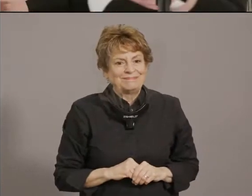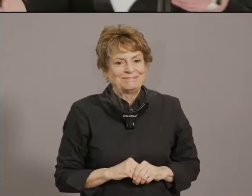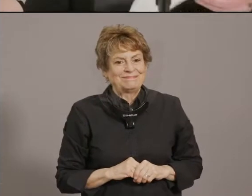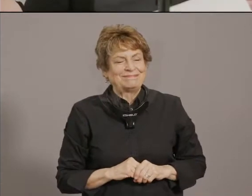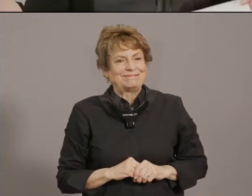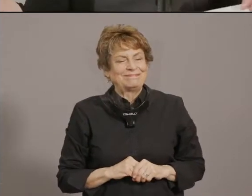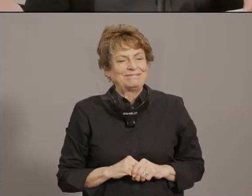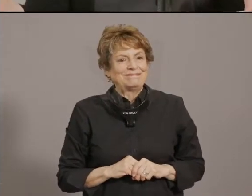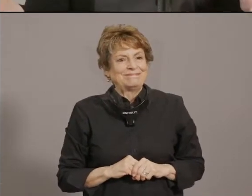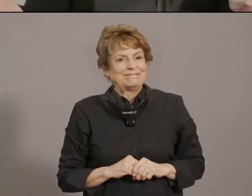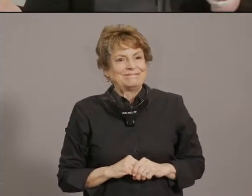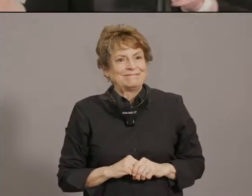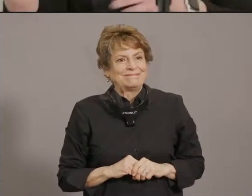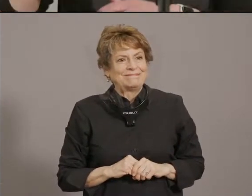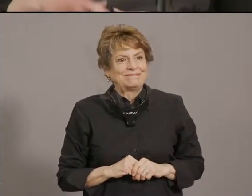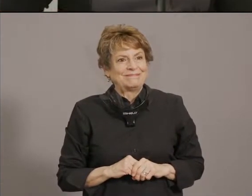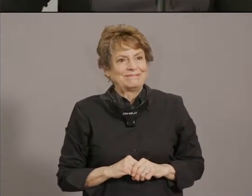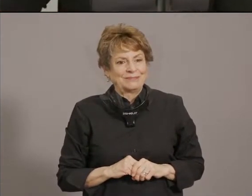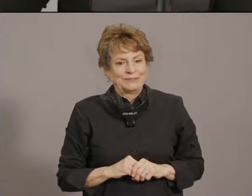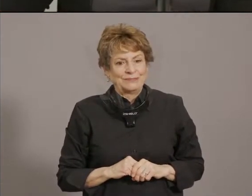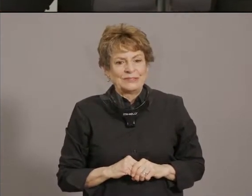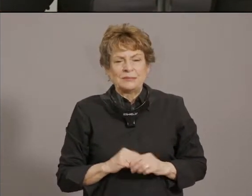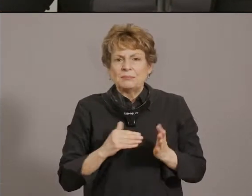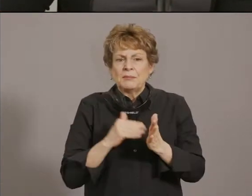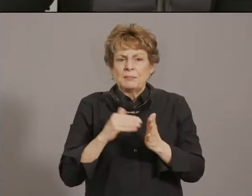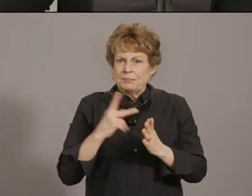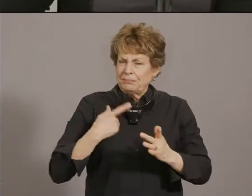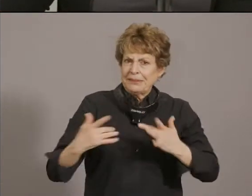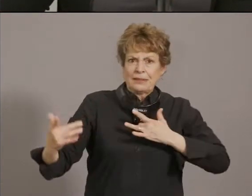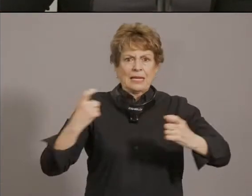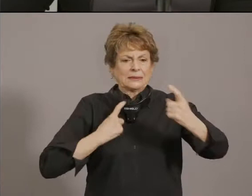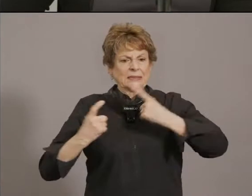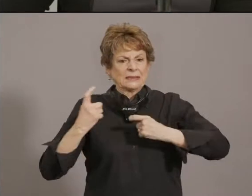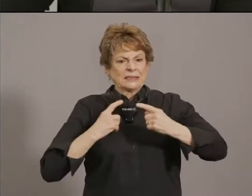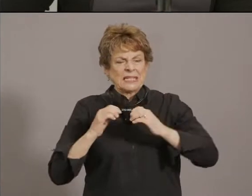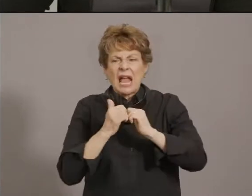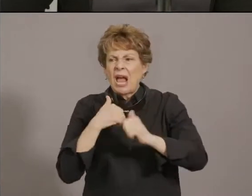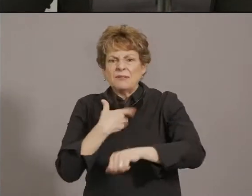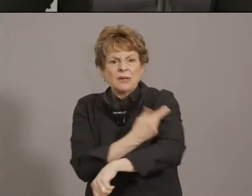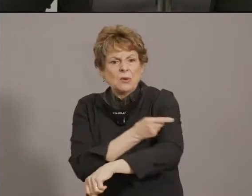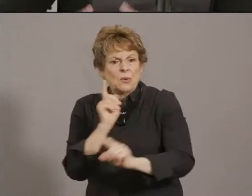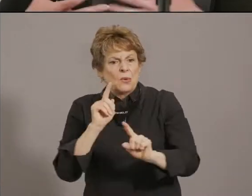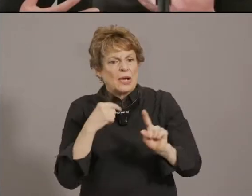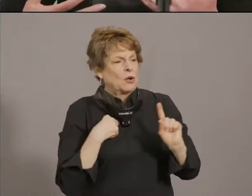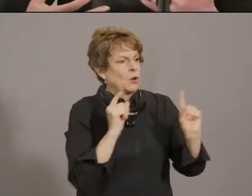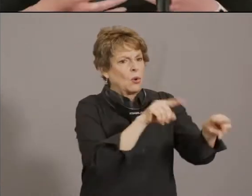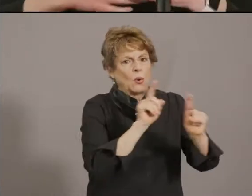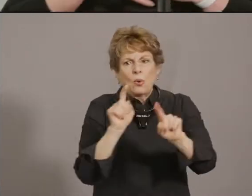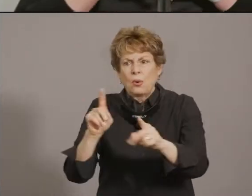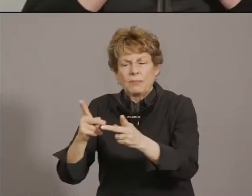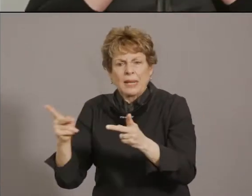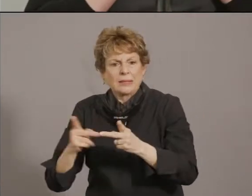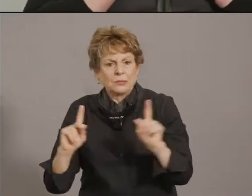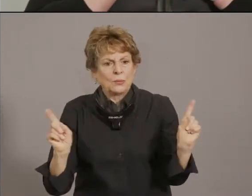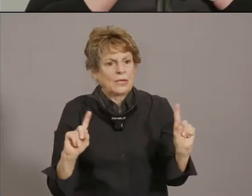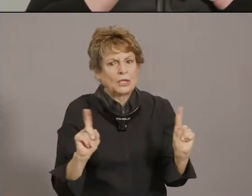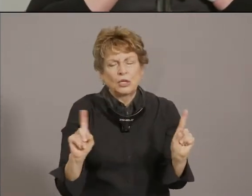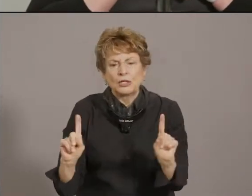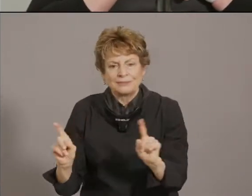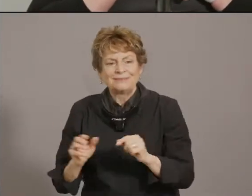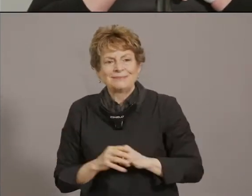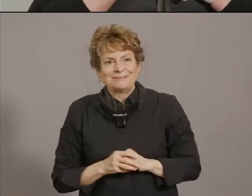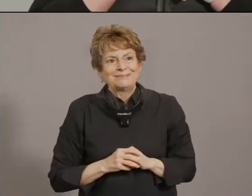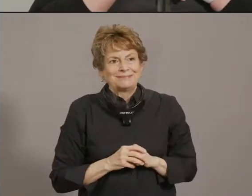One of the questions we get is how to find a vaccination site. So I wanted to walk you through. Many of you have